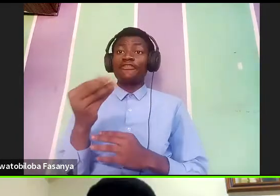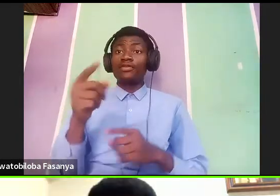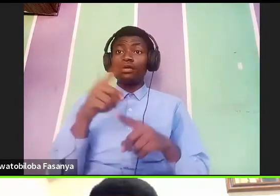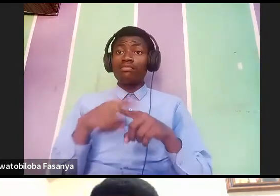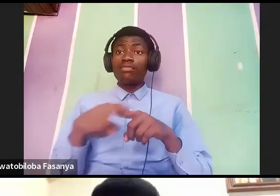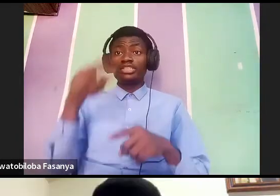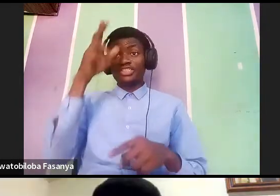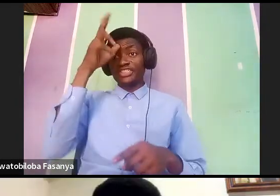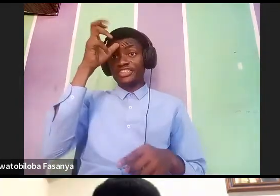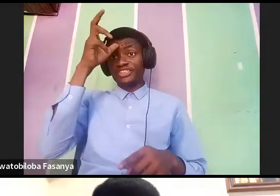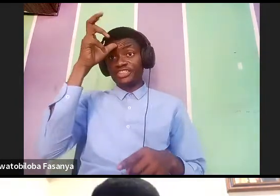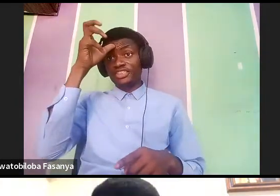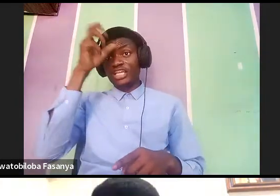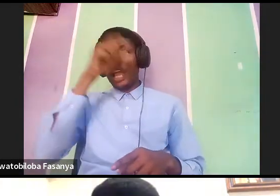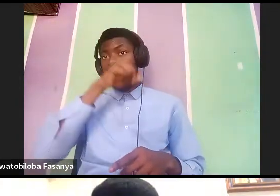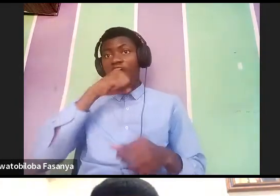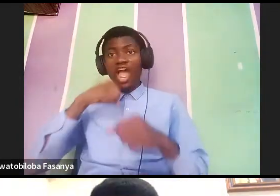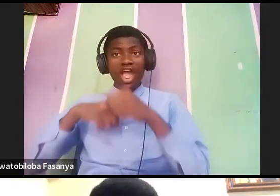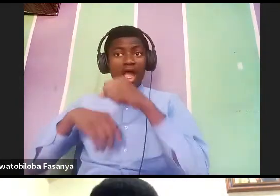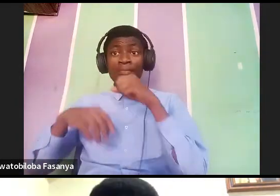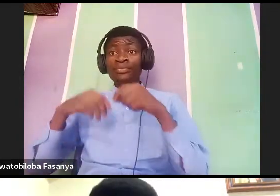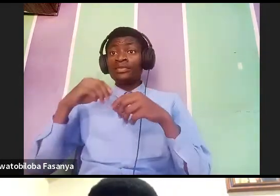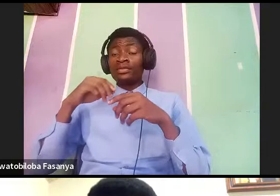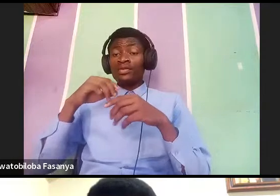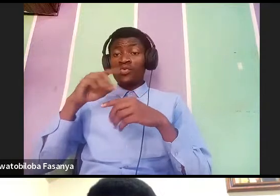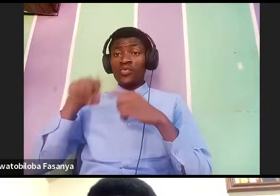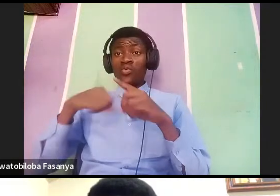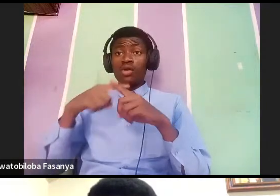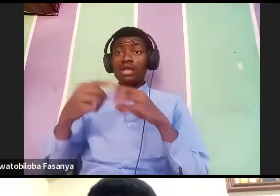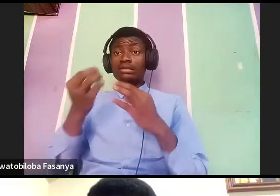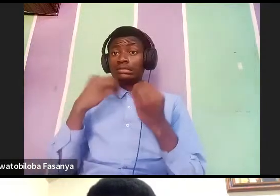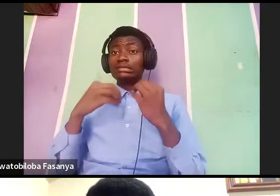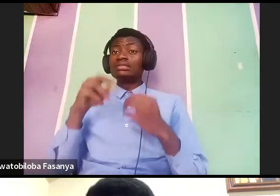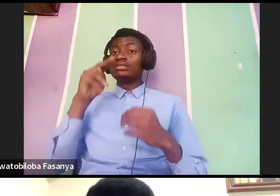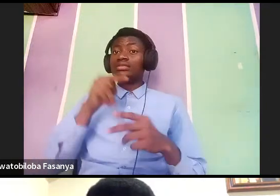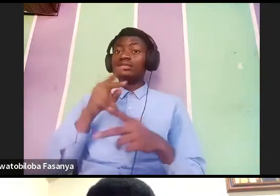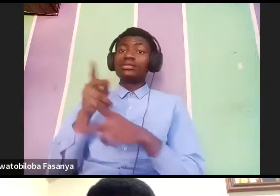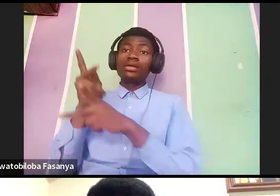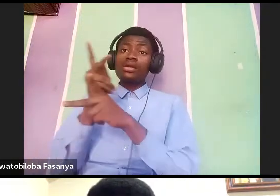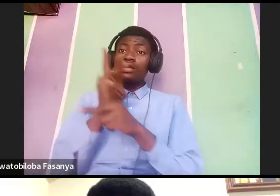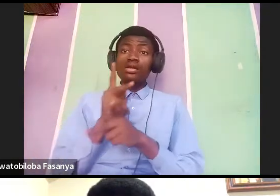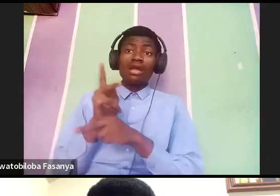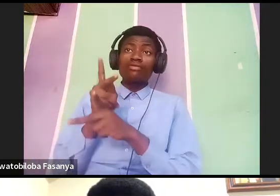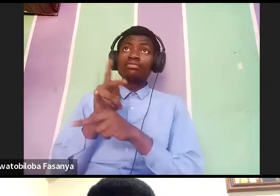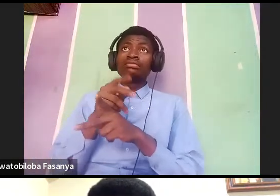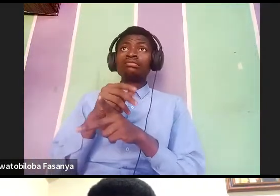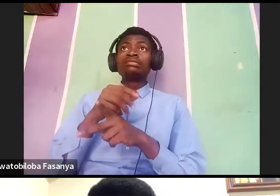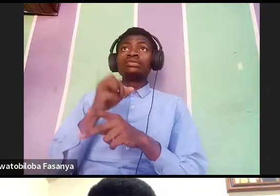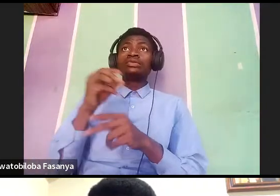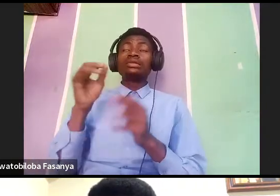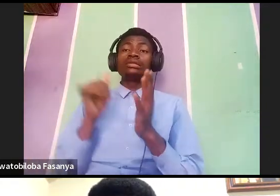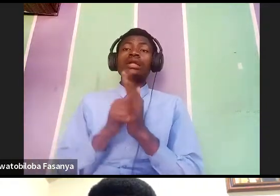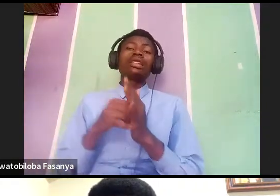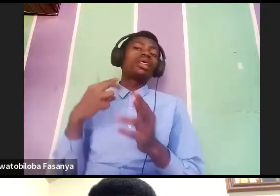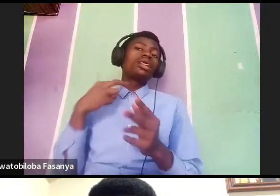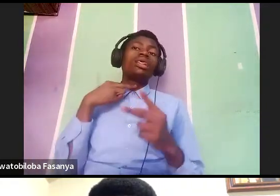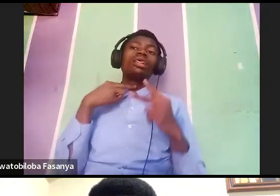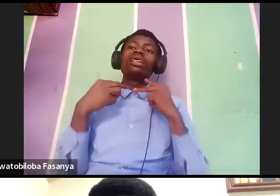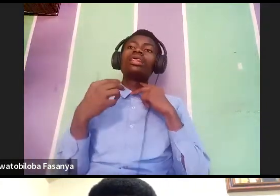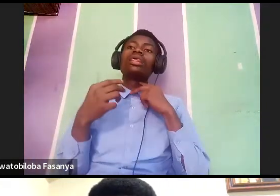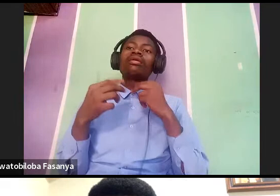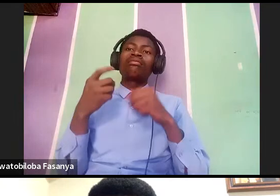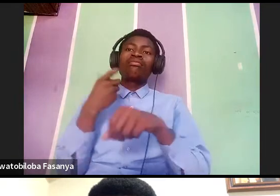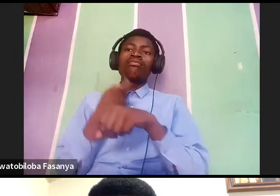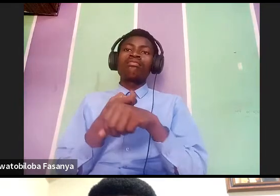manners and all that, we should just be careful so that we don't choke on any of the meals and choke on water. Okay, so people choke on water